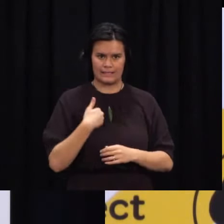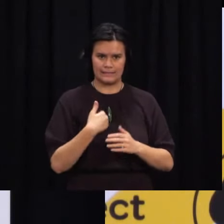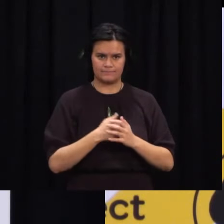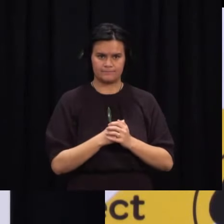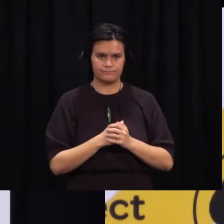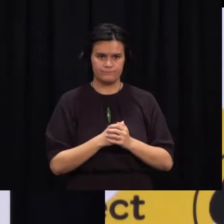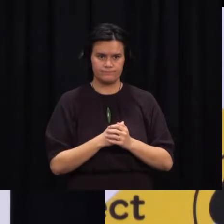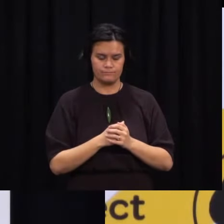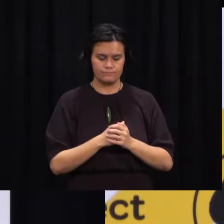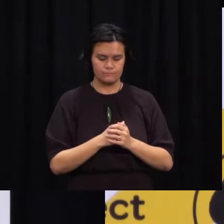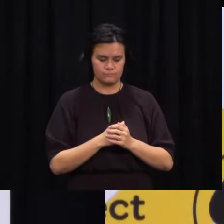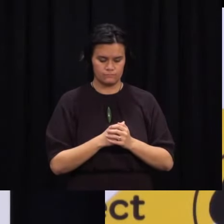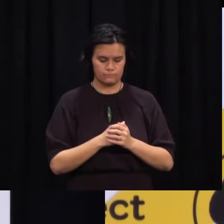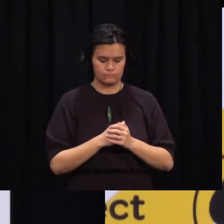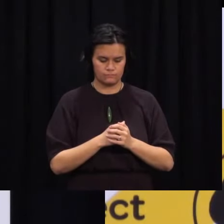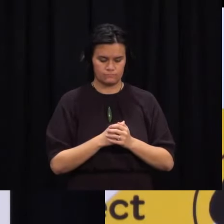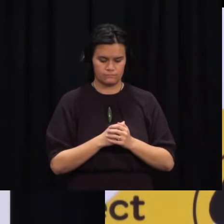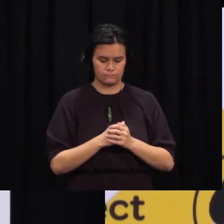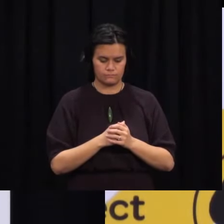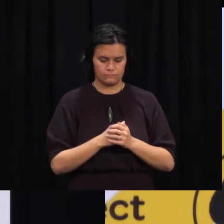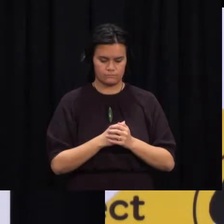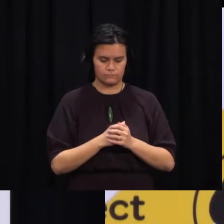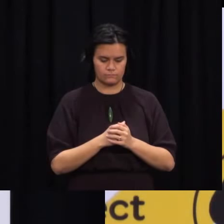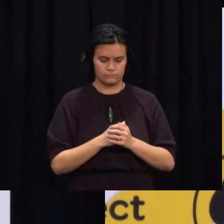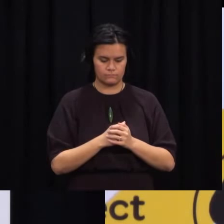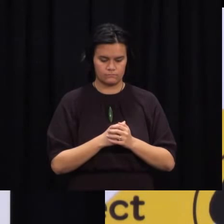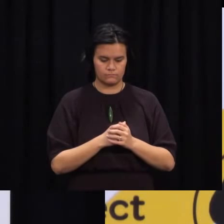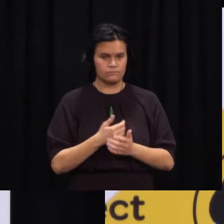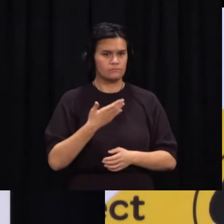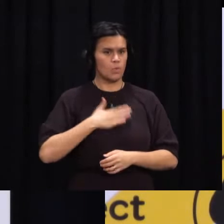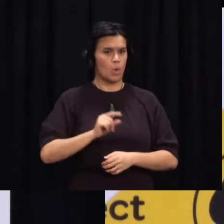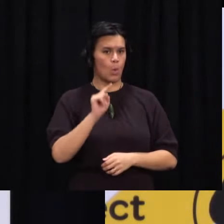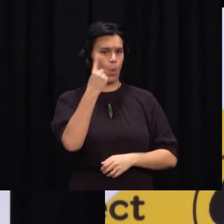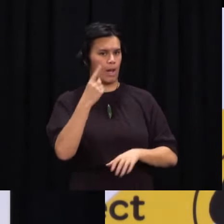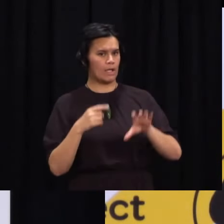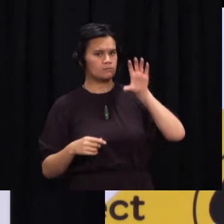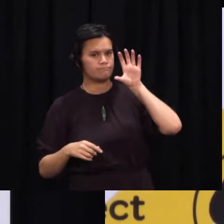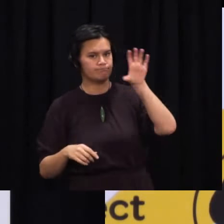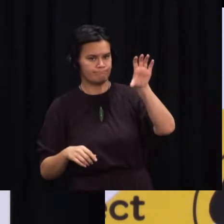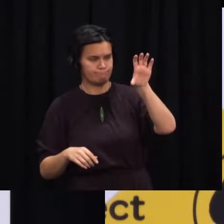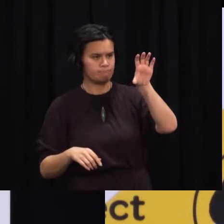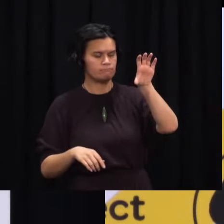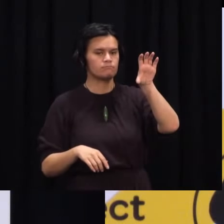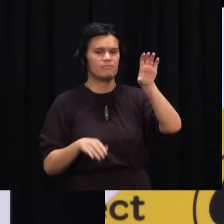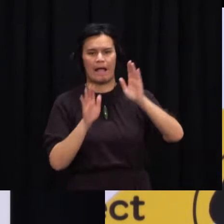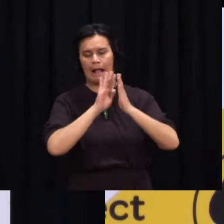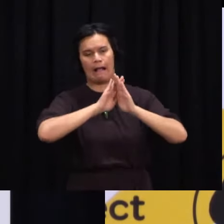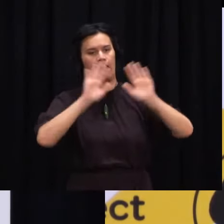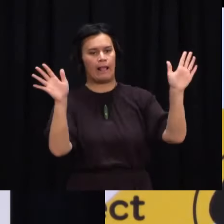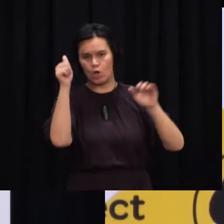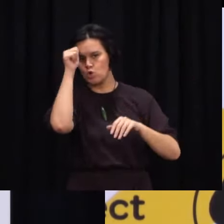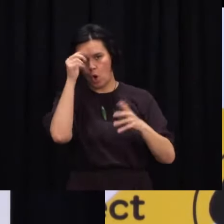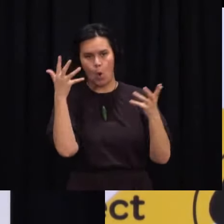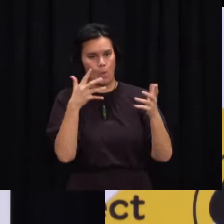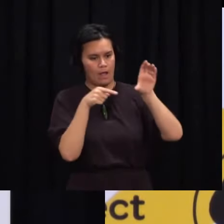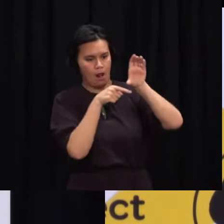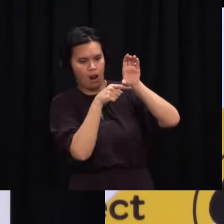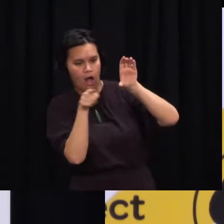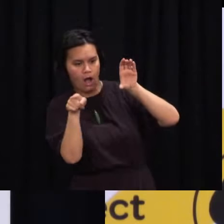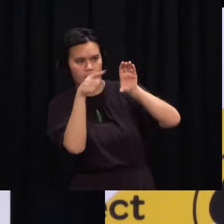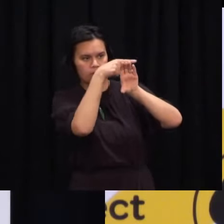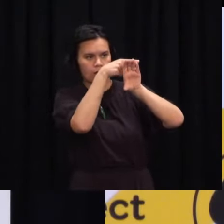a solid boundary and put testing at that boundary, we do sometimes have people who are using